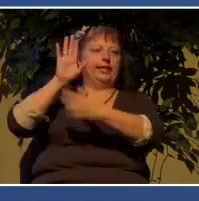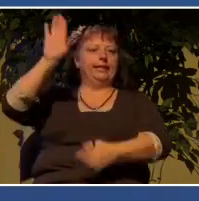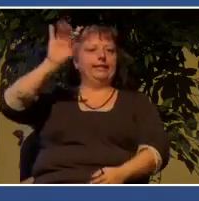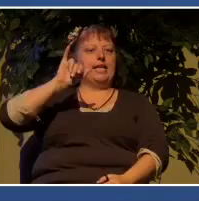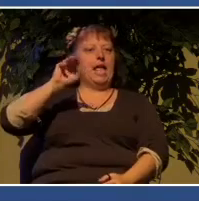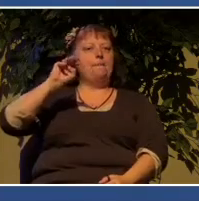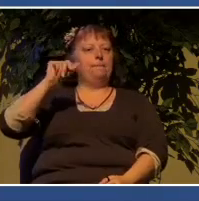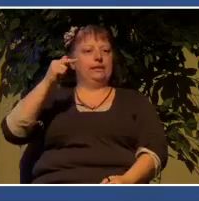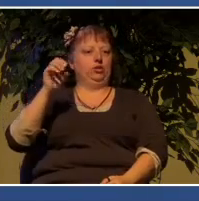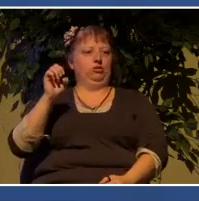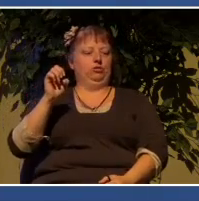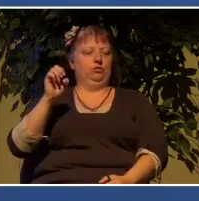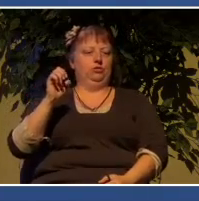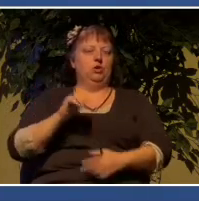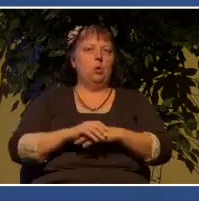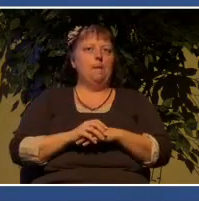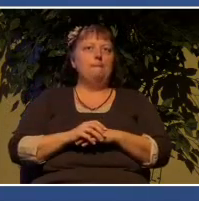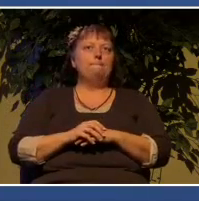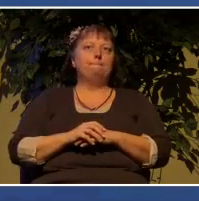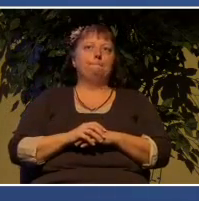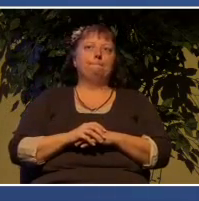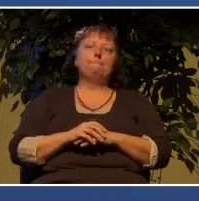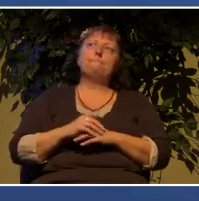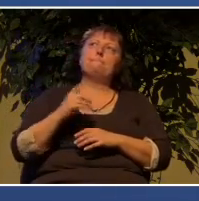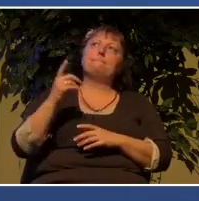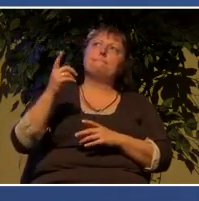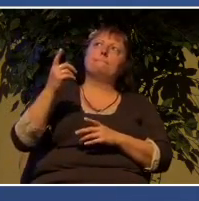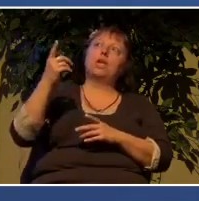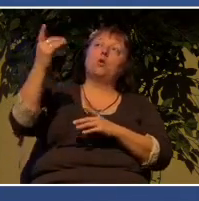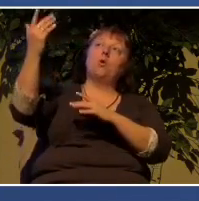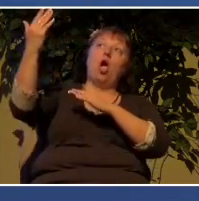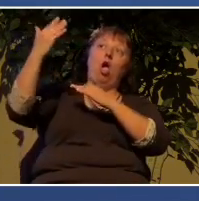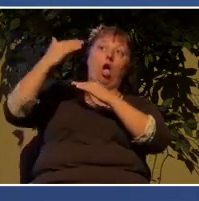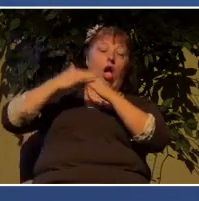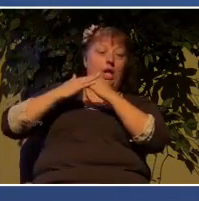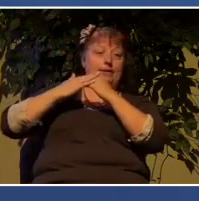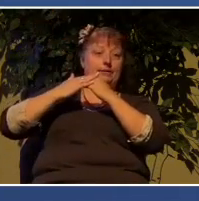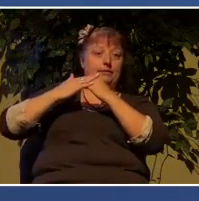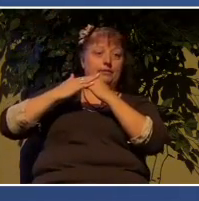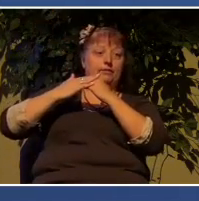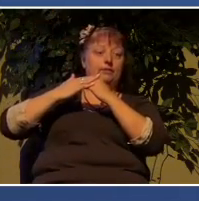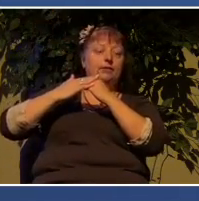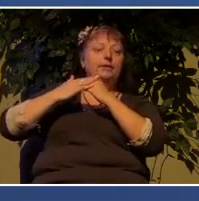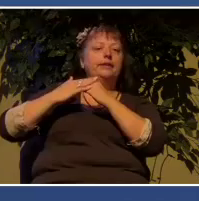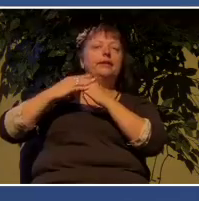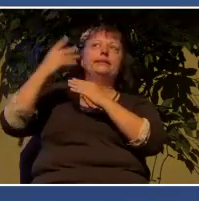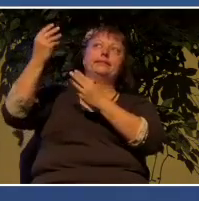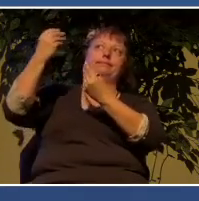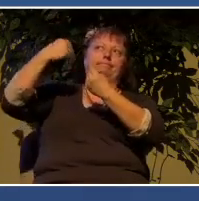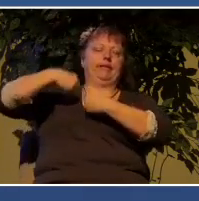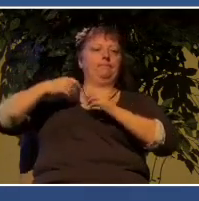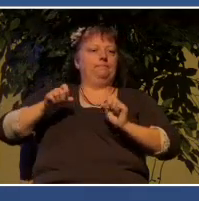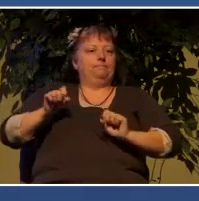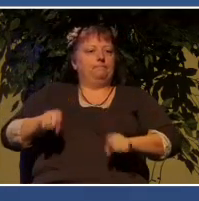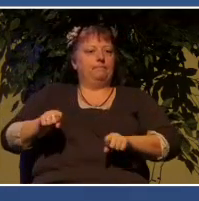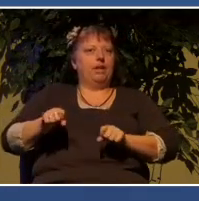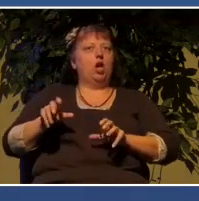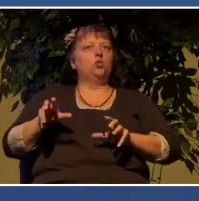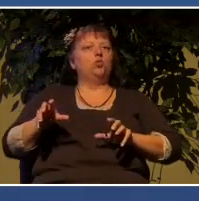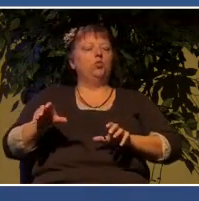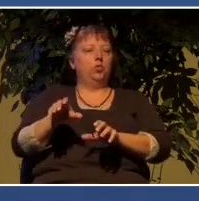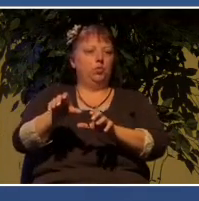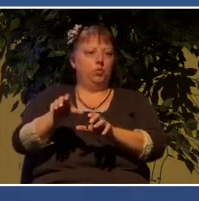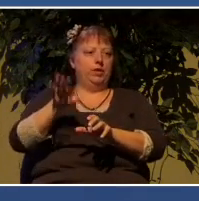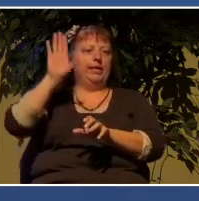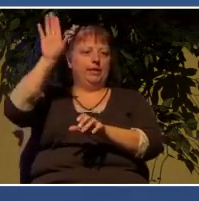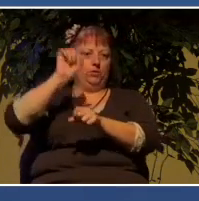the anointing of the Holy Spirit to equip us to do the work of God through spiritual gifts. And that's what Jesus talks